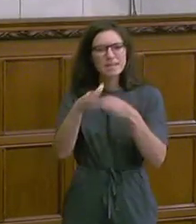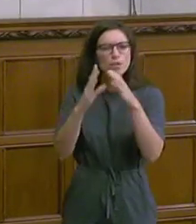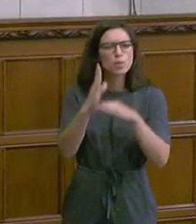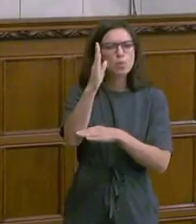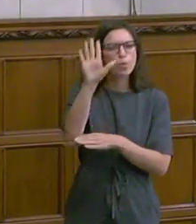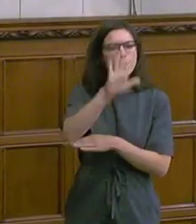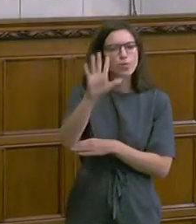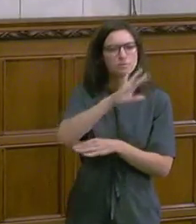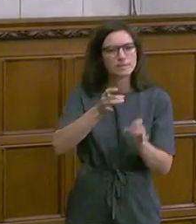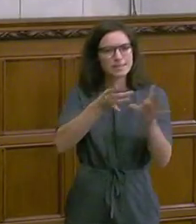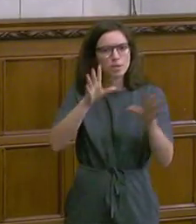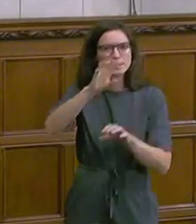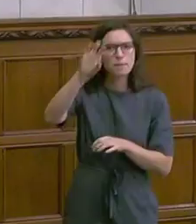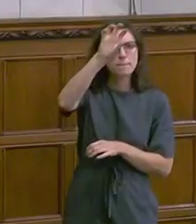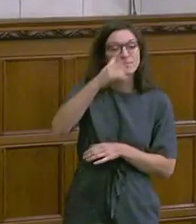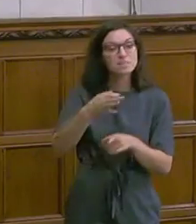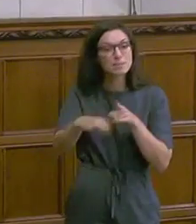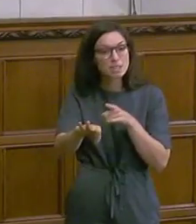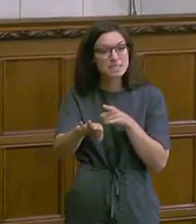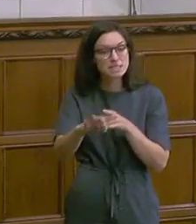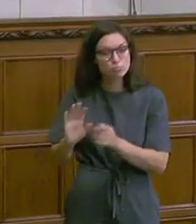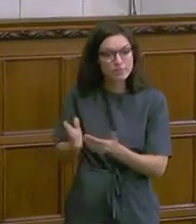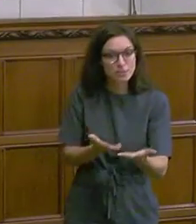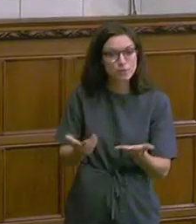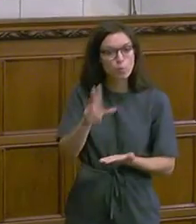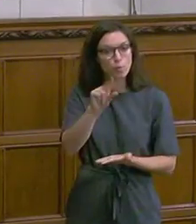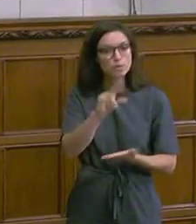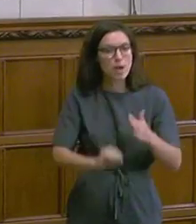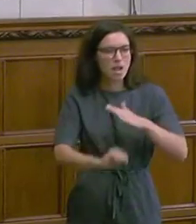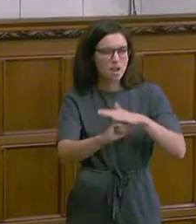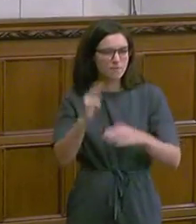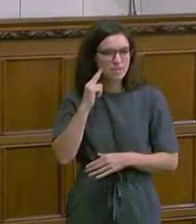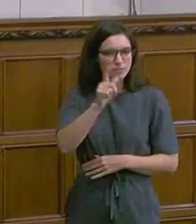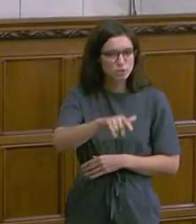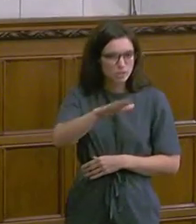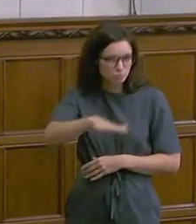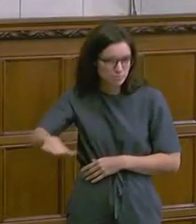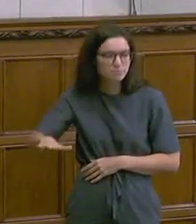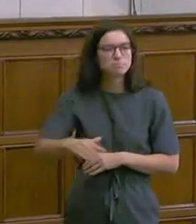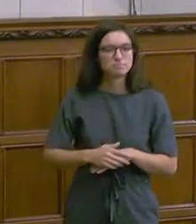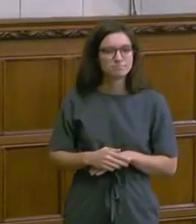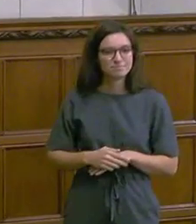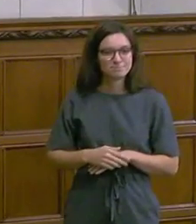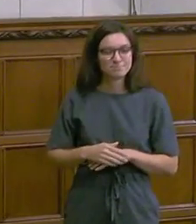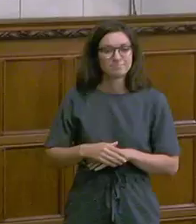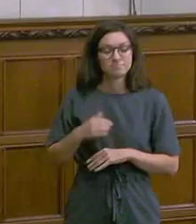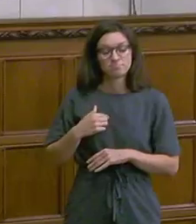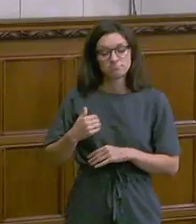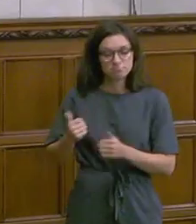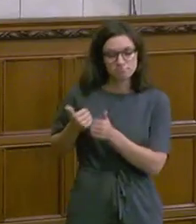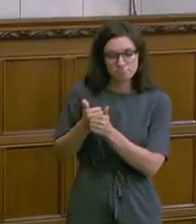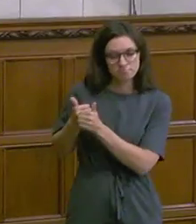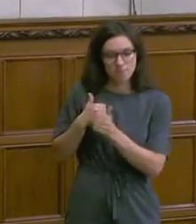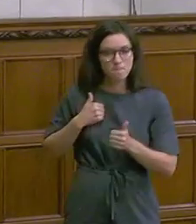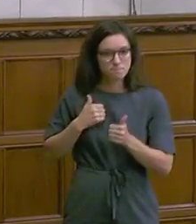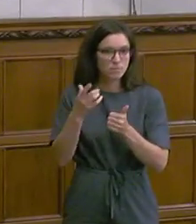has specialist provision for up to 12 deaf children. It's actually in the constituency of my colleague, the Honourable Member for Nottingham North.